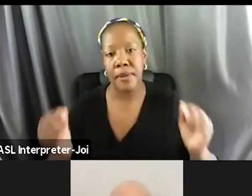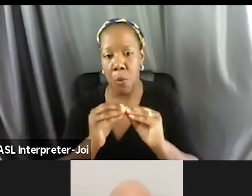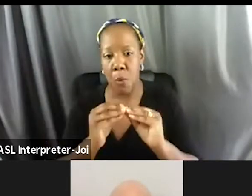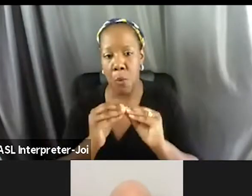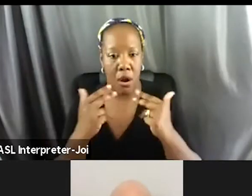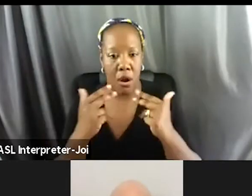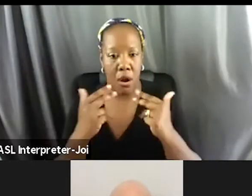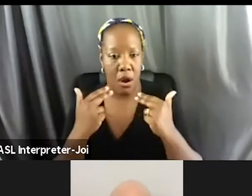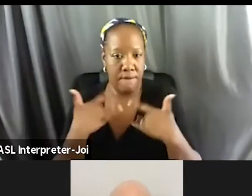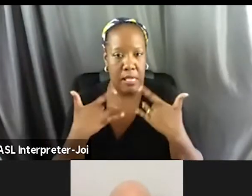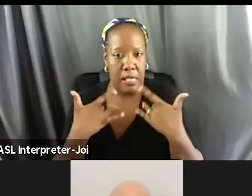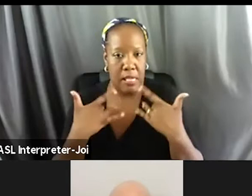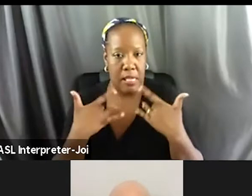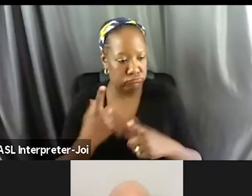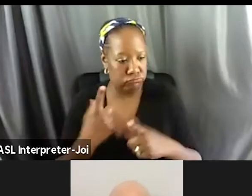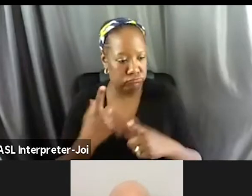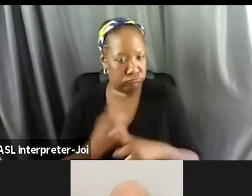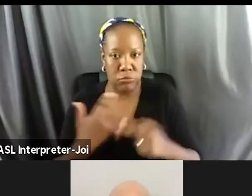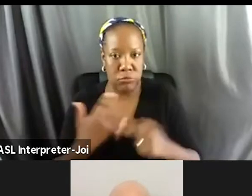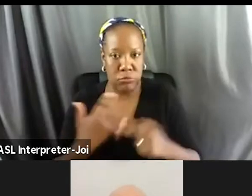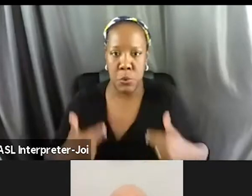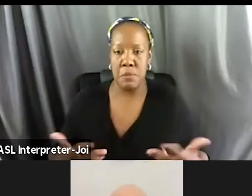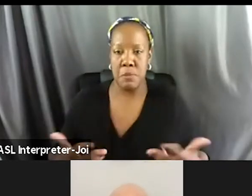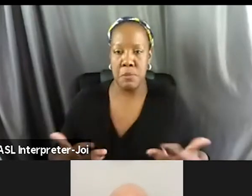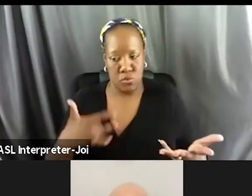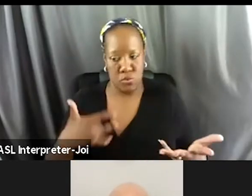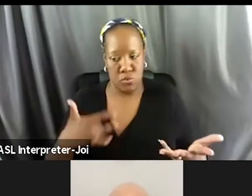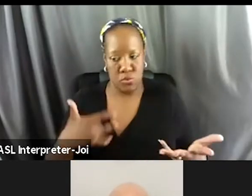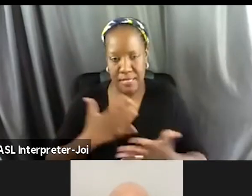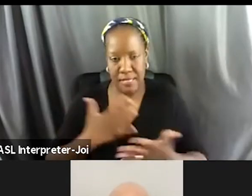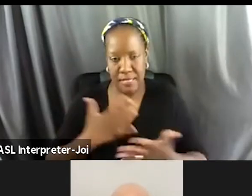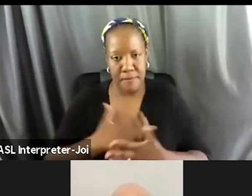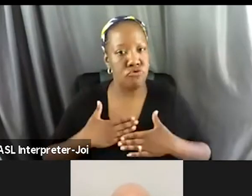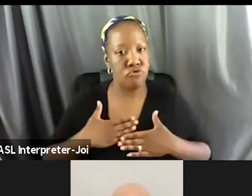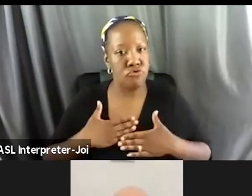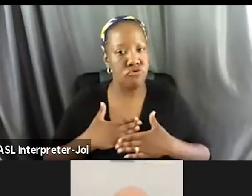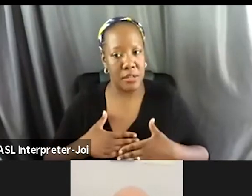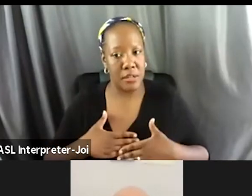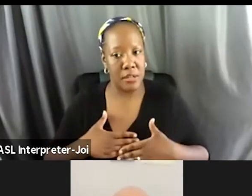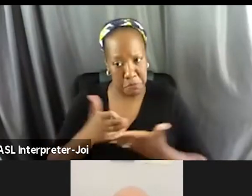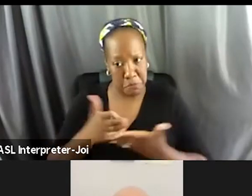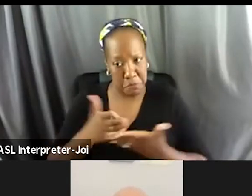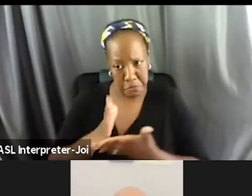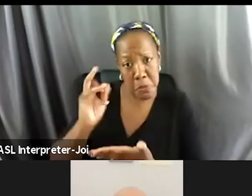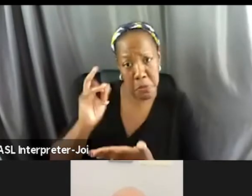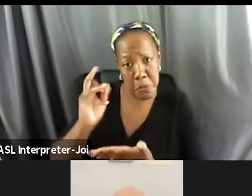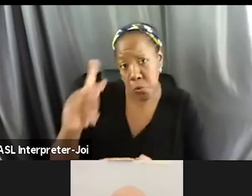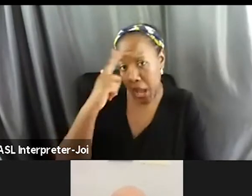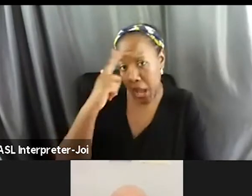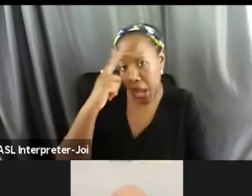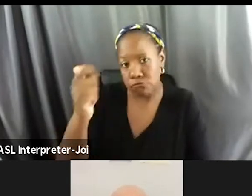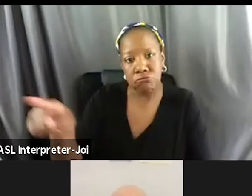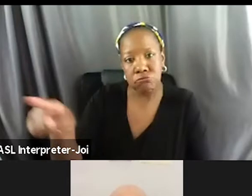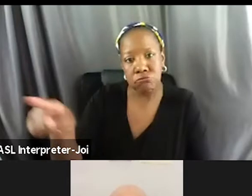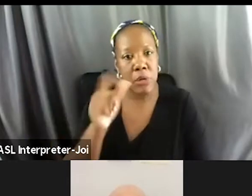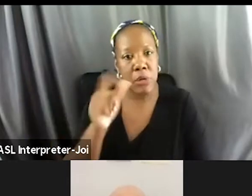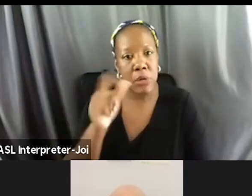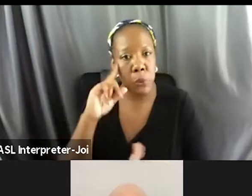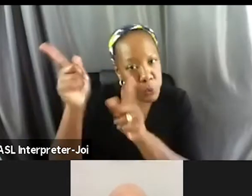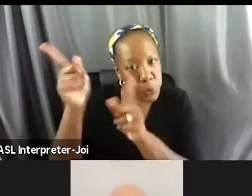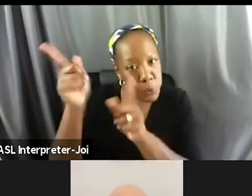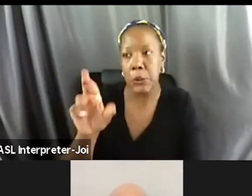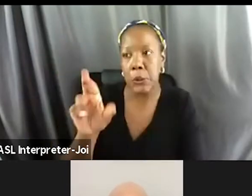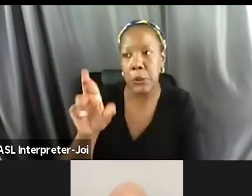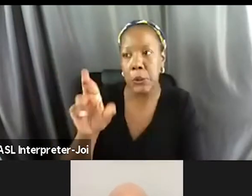being, is to appreciate that, it's okay for people not to agree or to